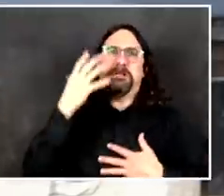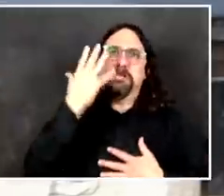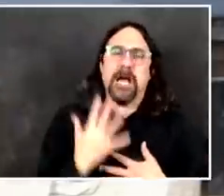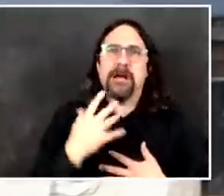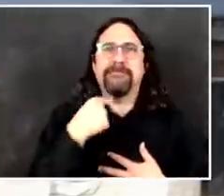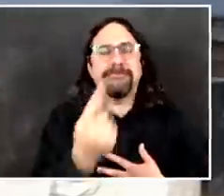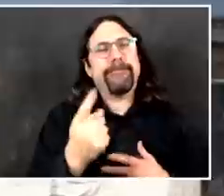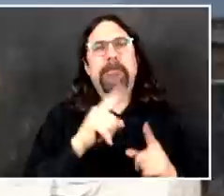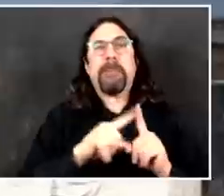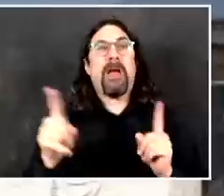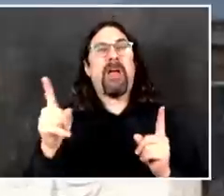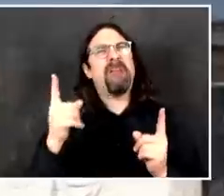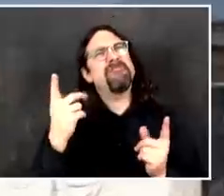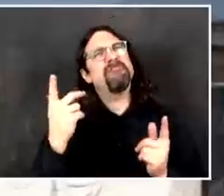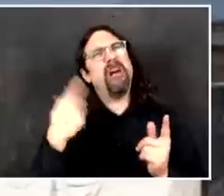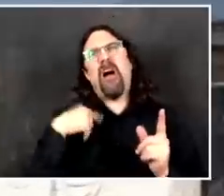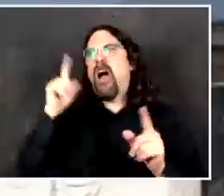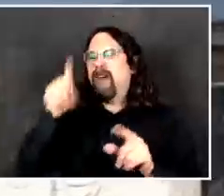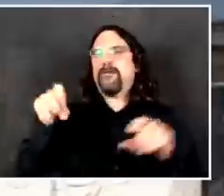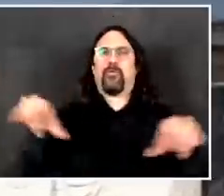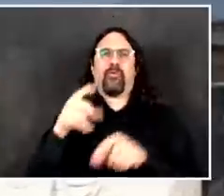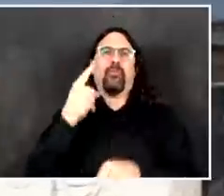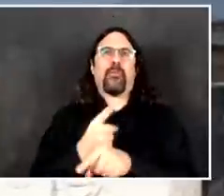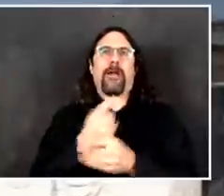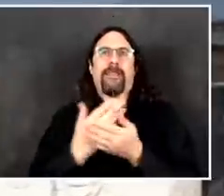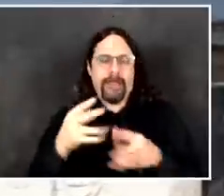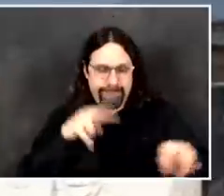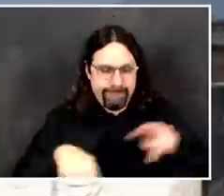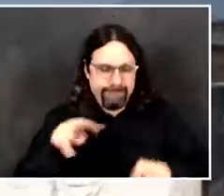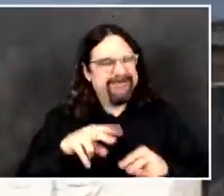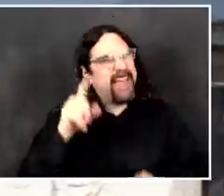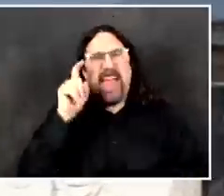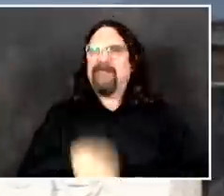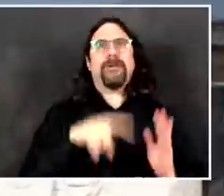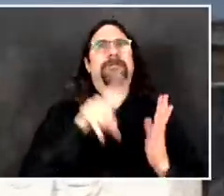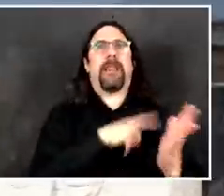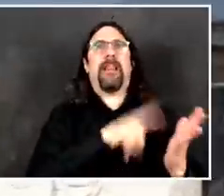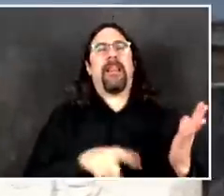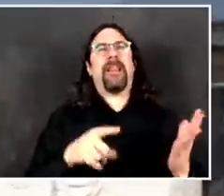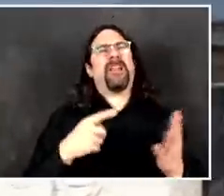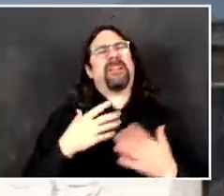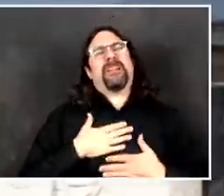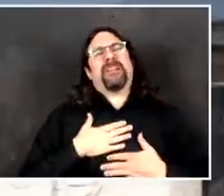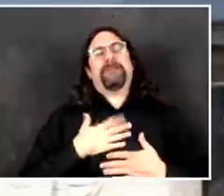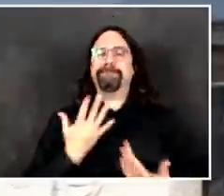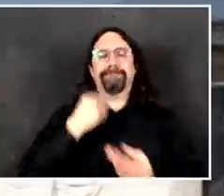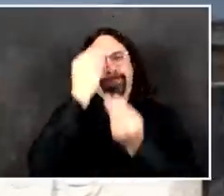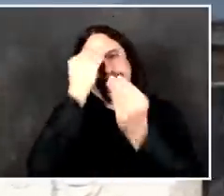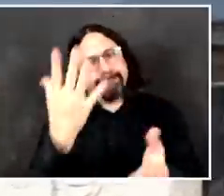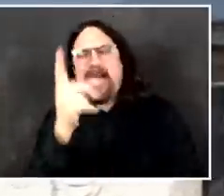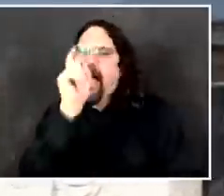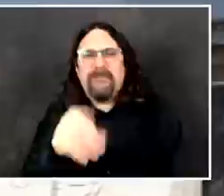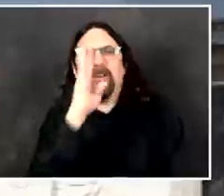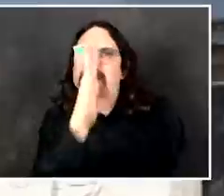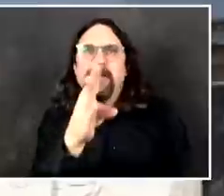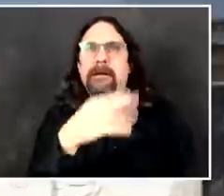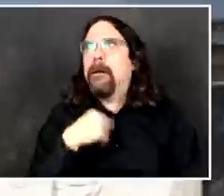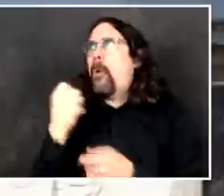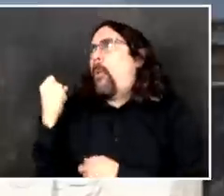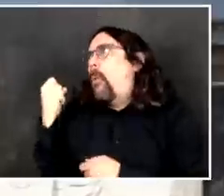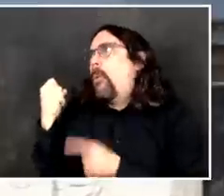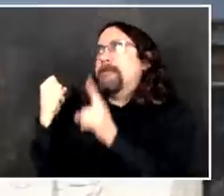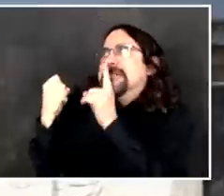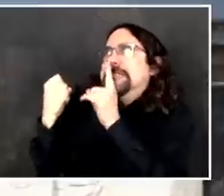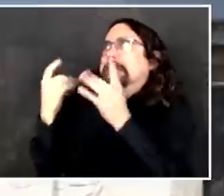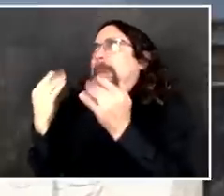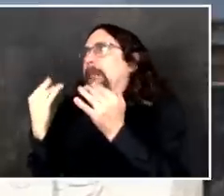We had to say that those things couldn't happen, those parades, those concerts, those street fairs. I had